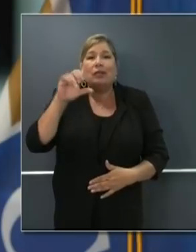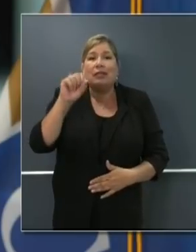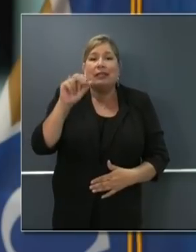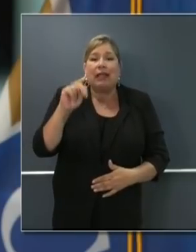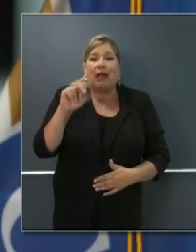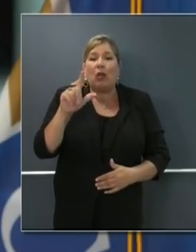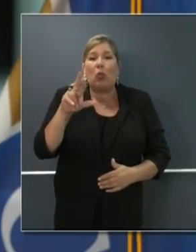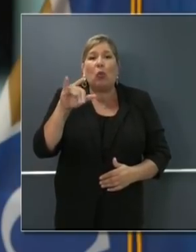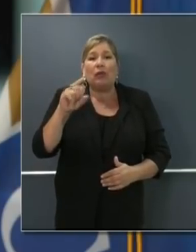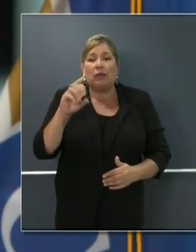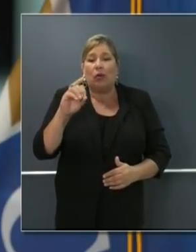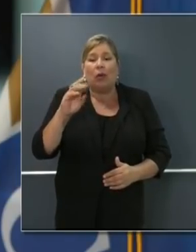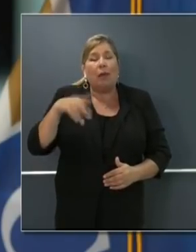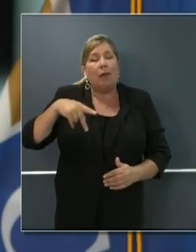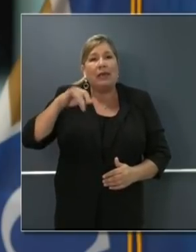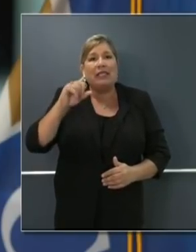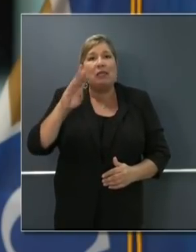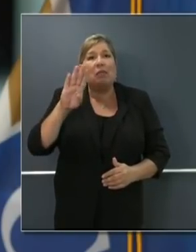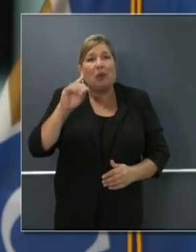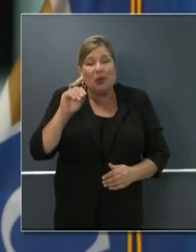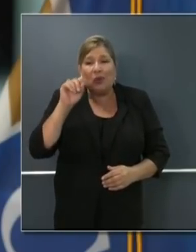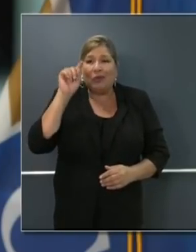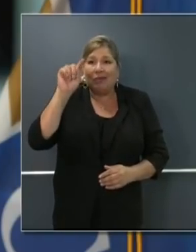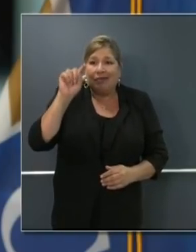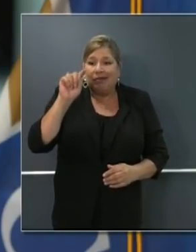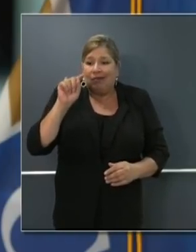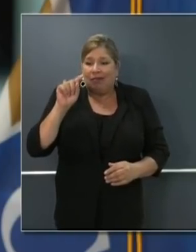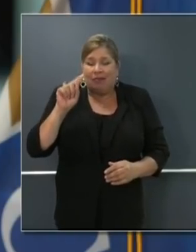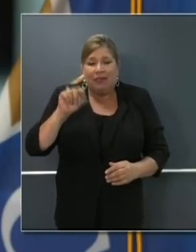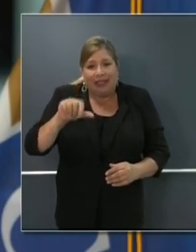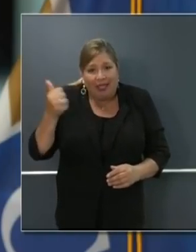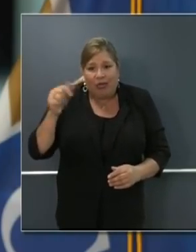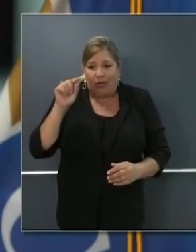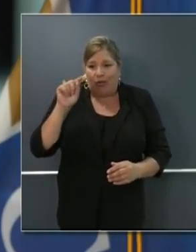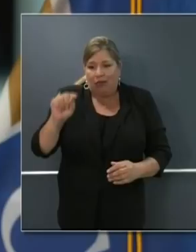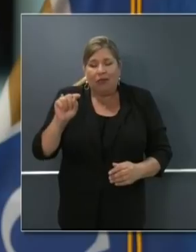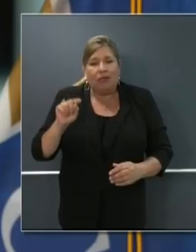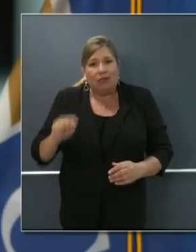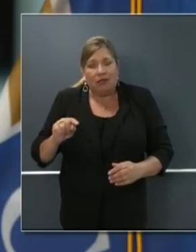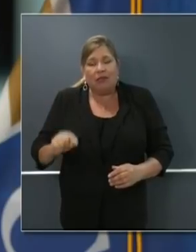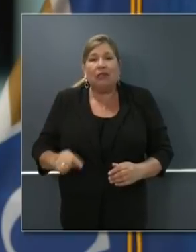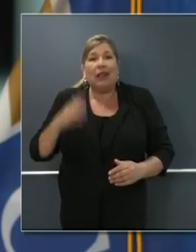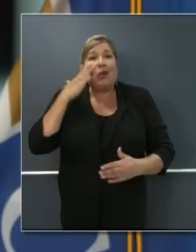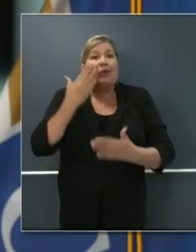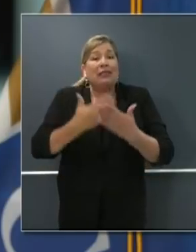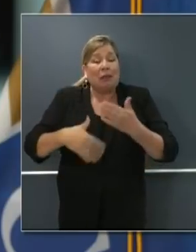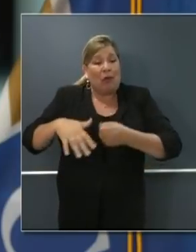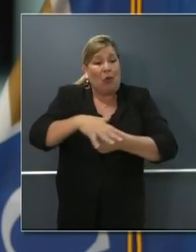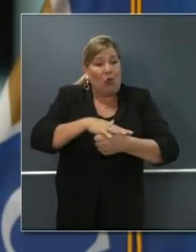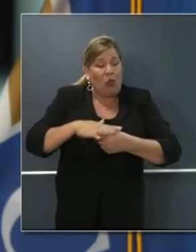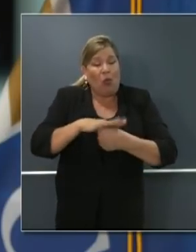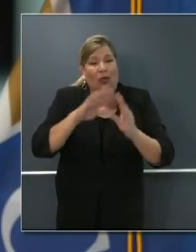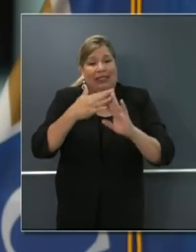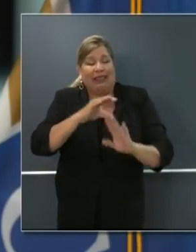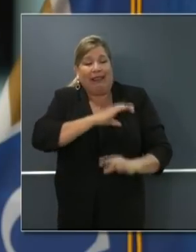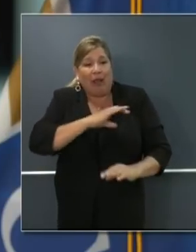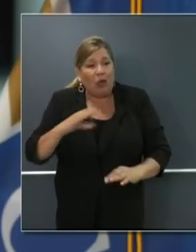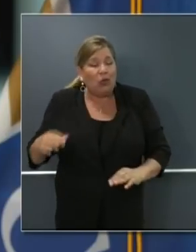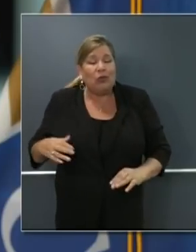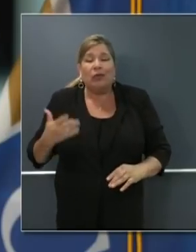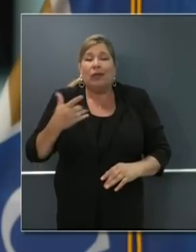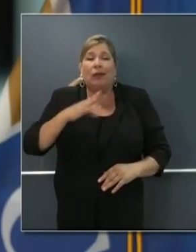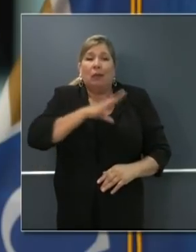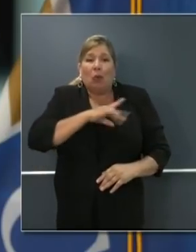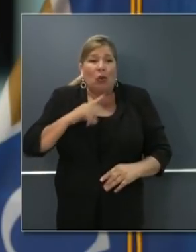and folks in other parts of the state of California. There's been legislative efforts by local city councils and boards of